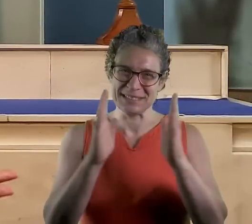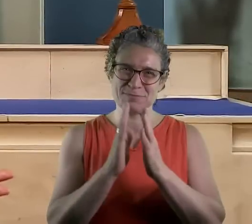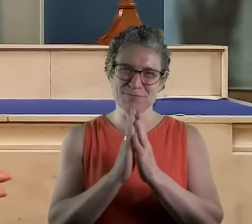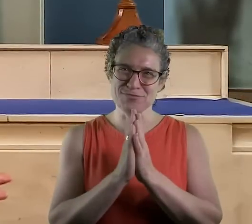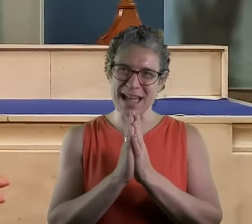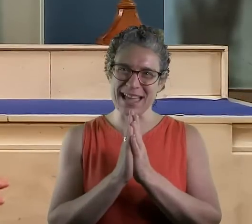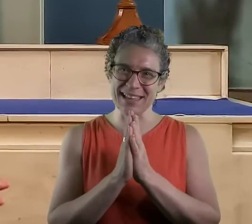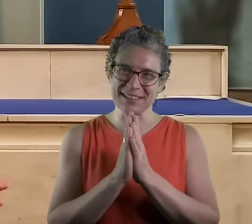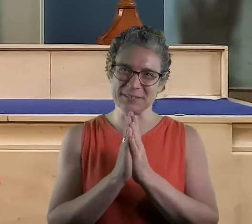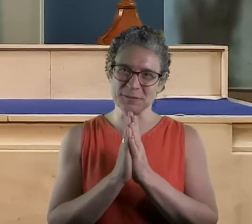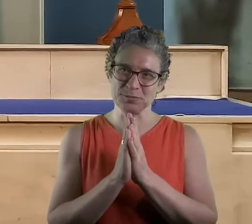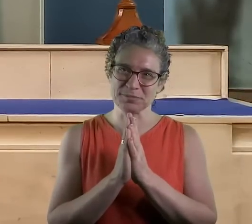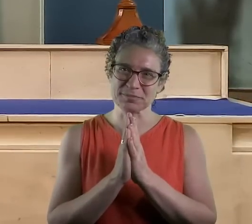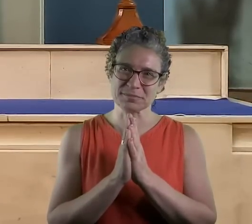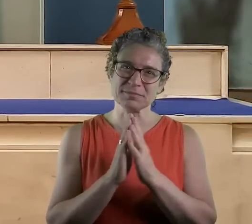Let's pray.